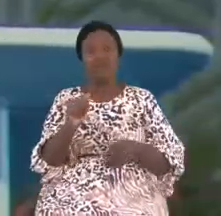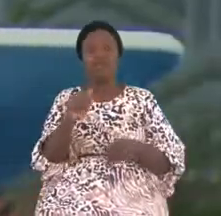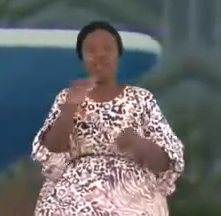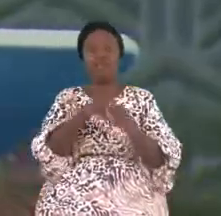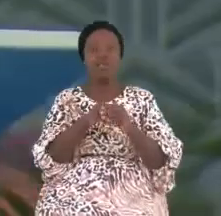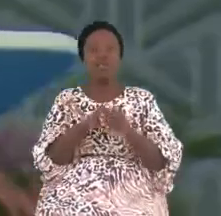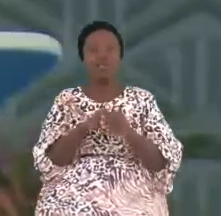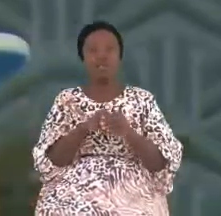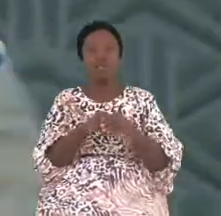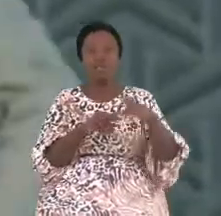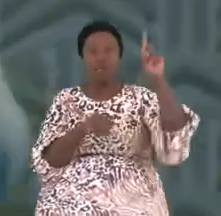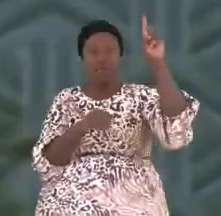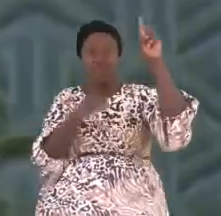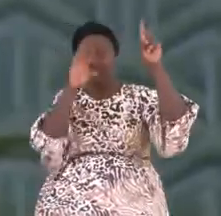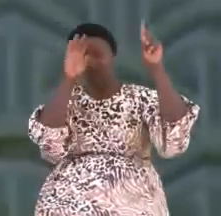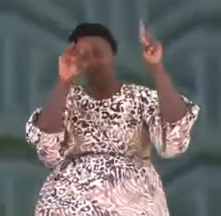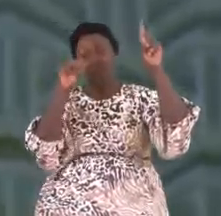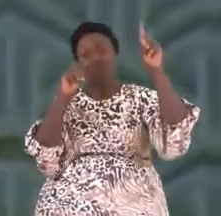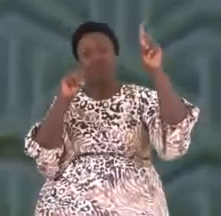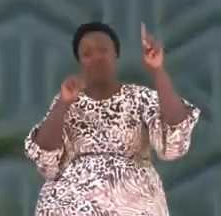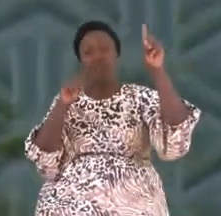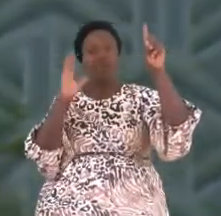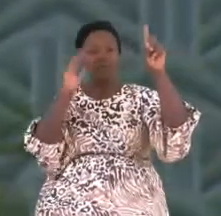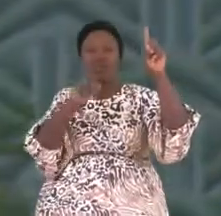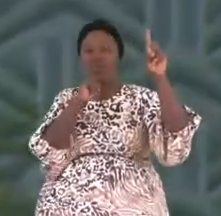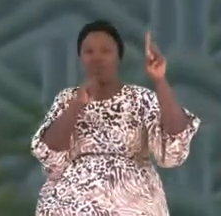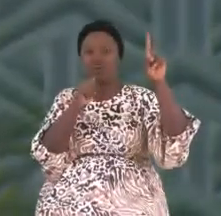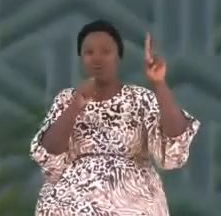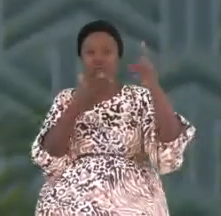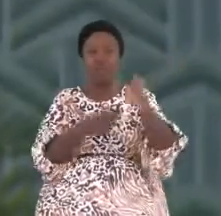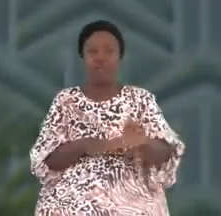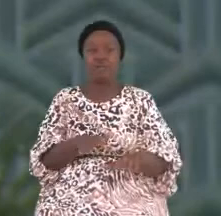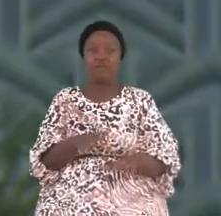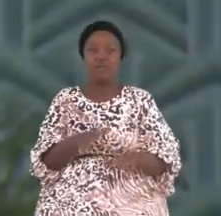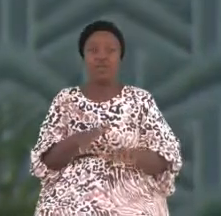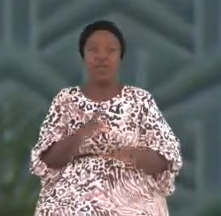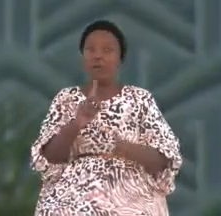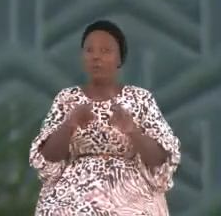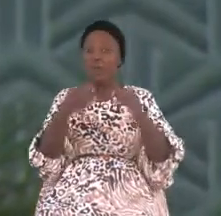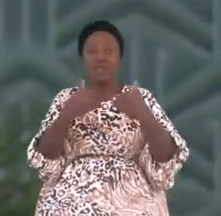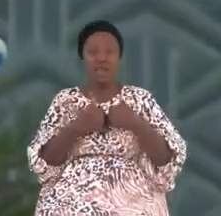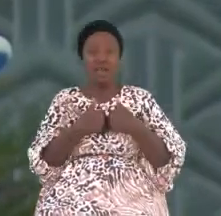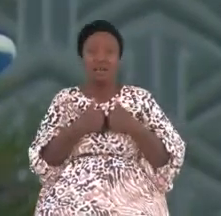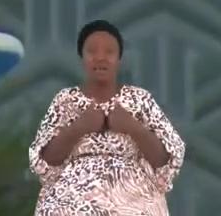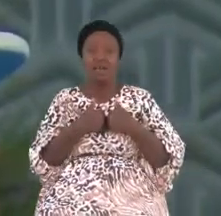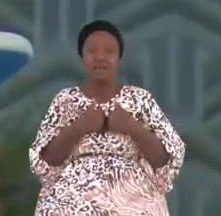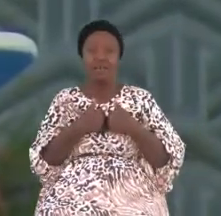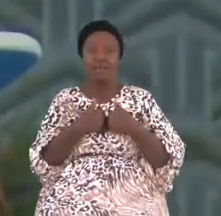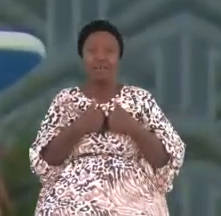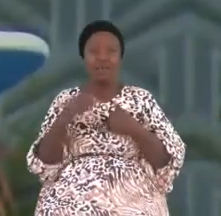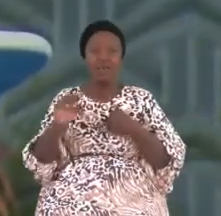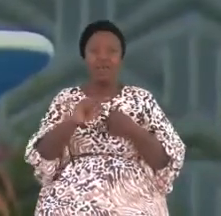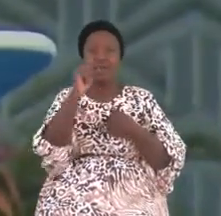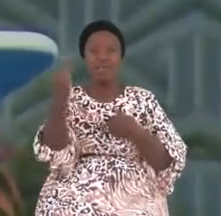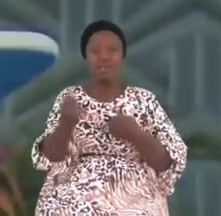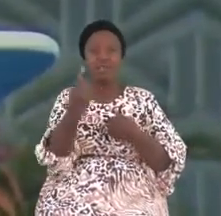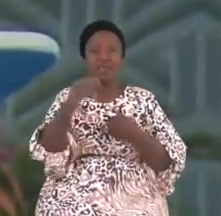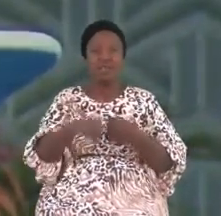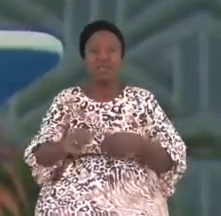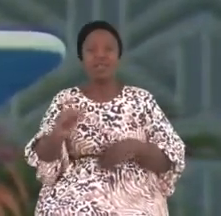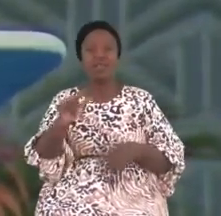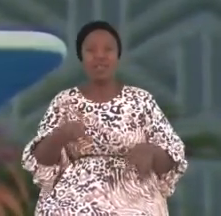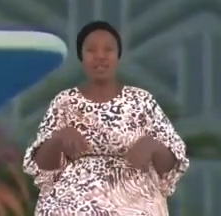him should not perish but have eternal life